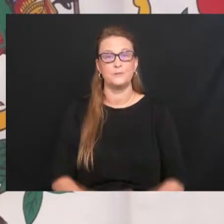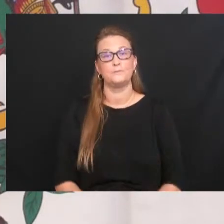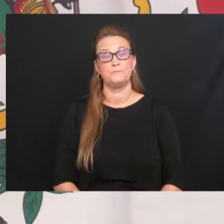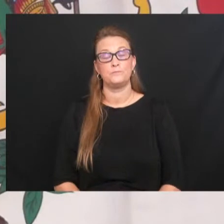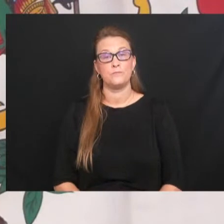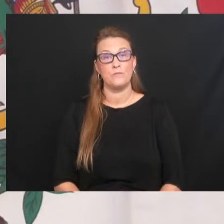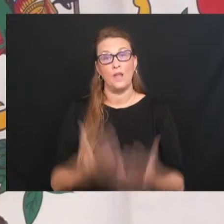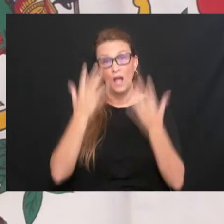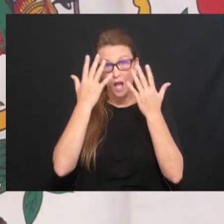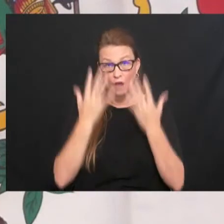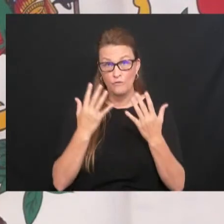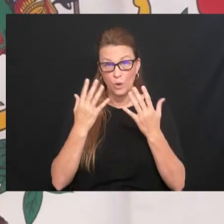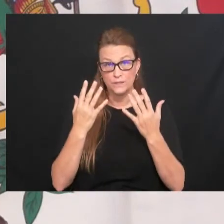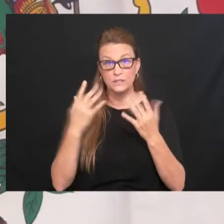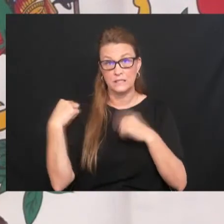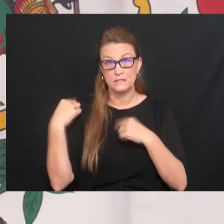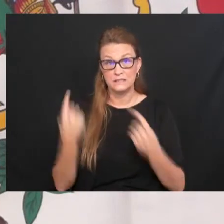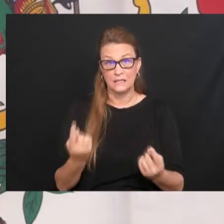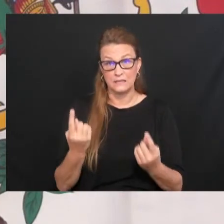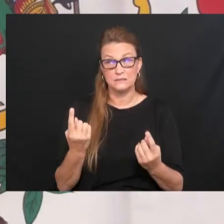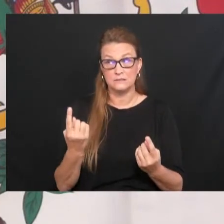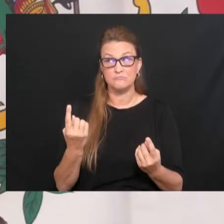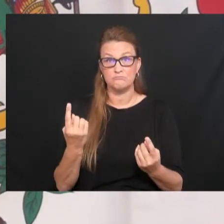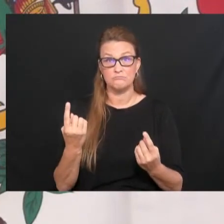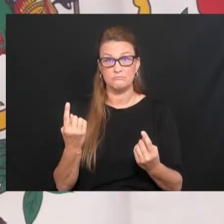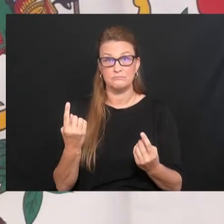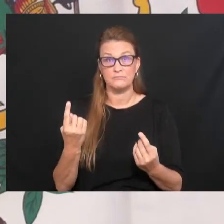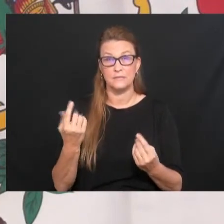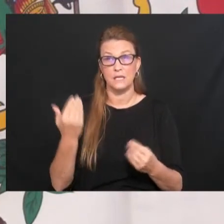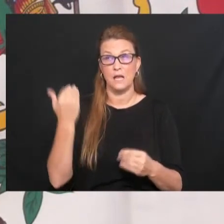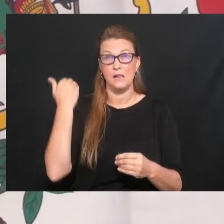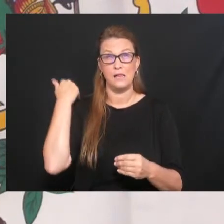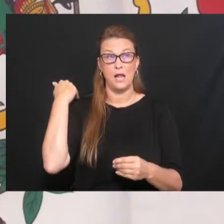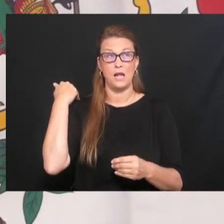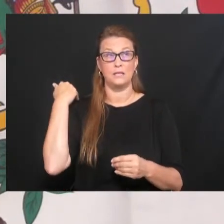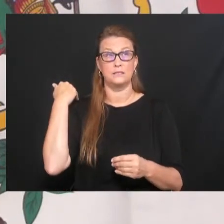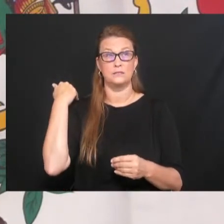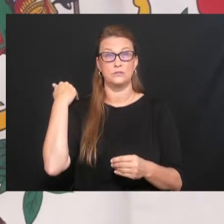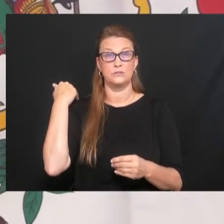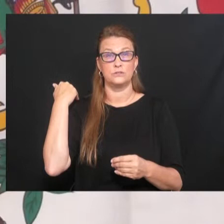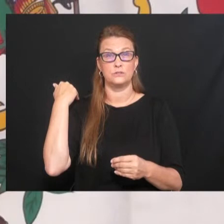Unfortunately, since the last time we were here on, I guess it was